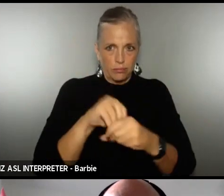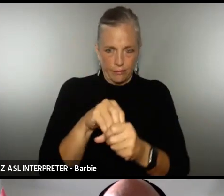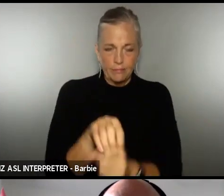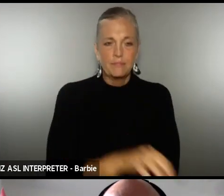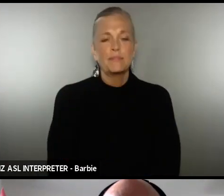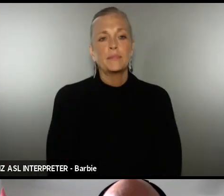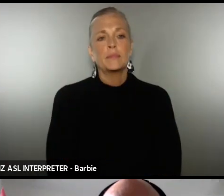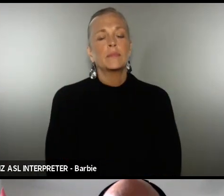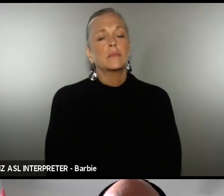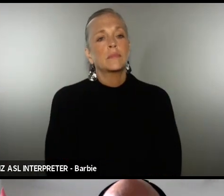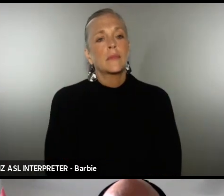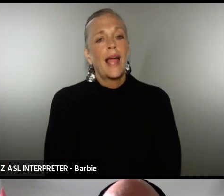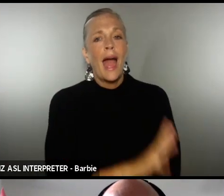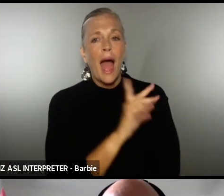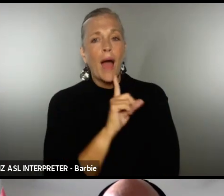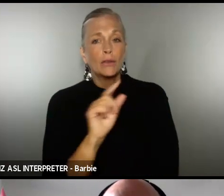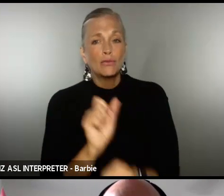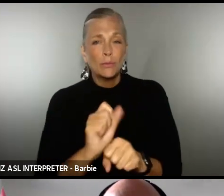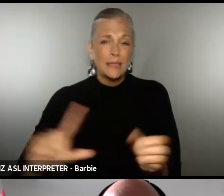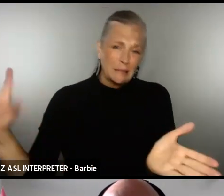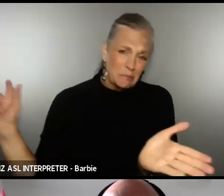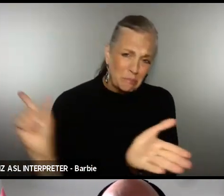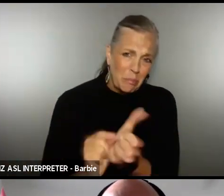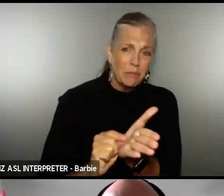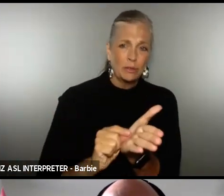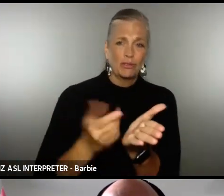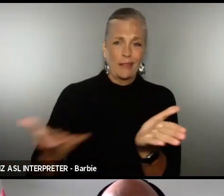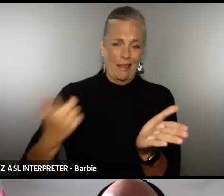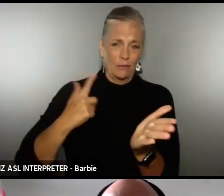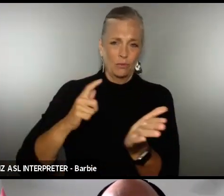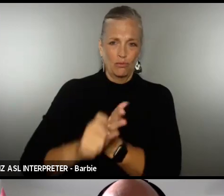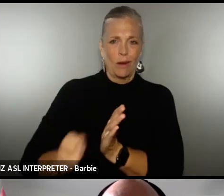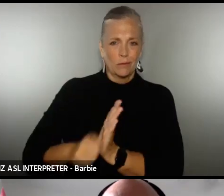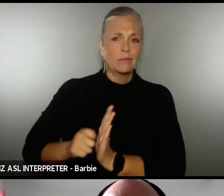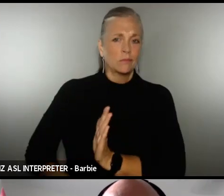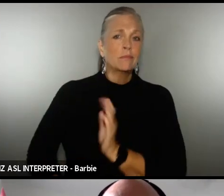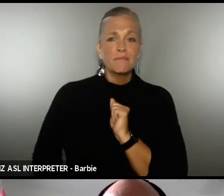and actually publish the work we're working on.